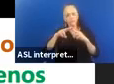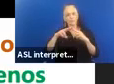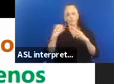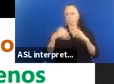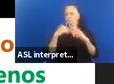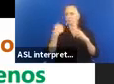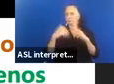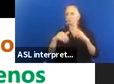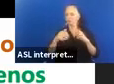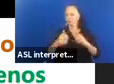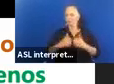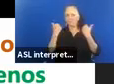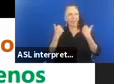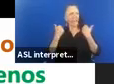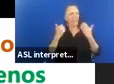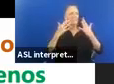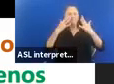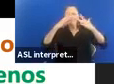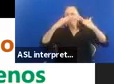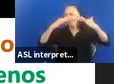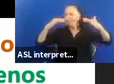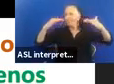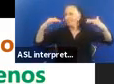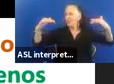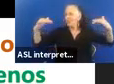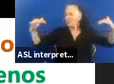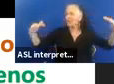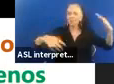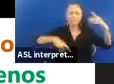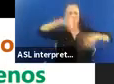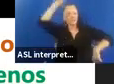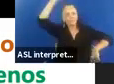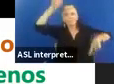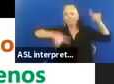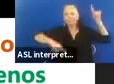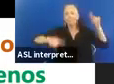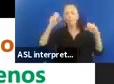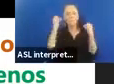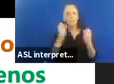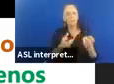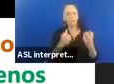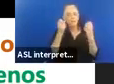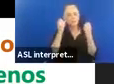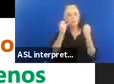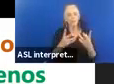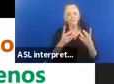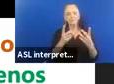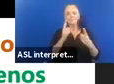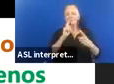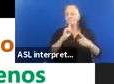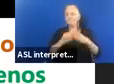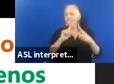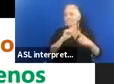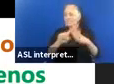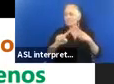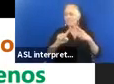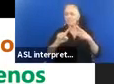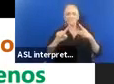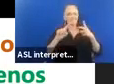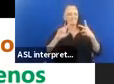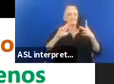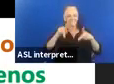of life on this planet. There's so many different forms of embodiment, from size,